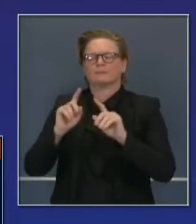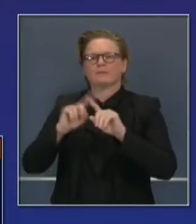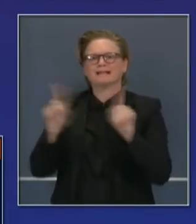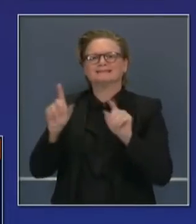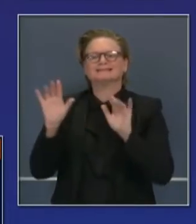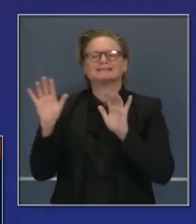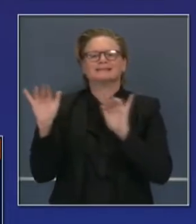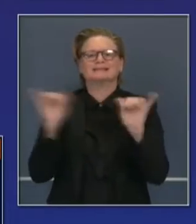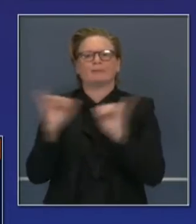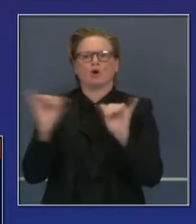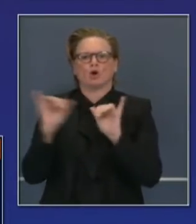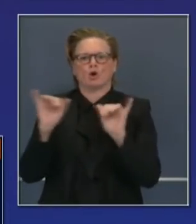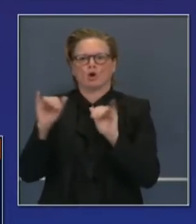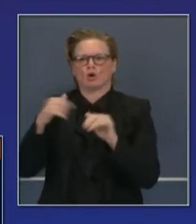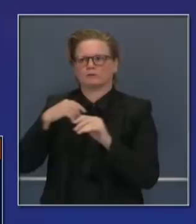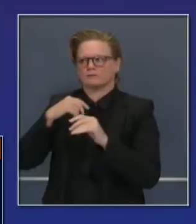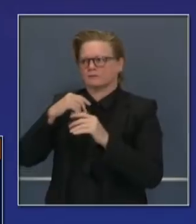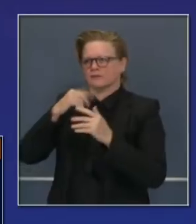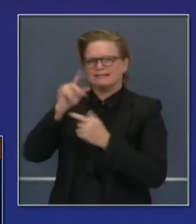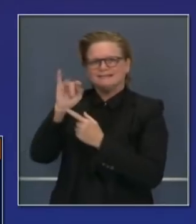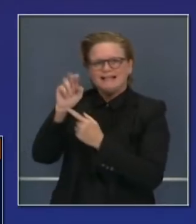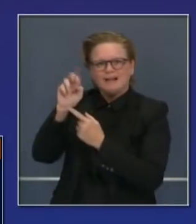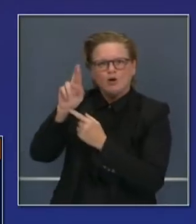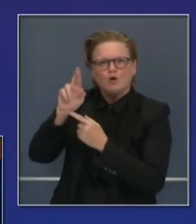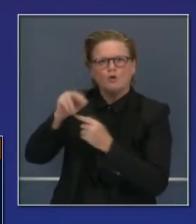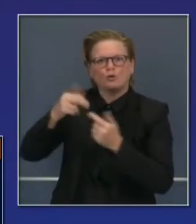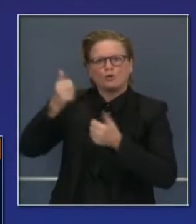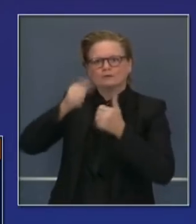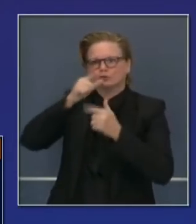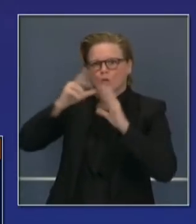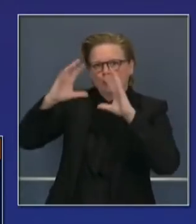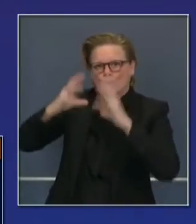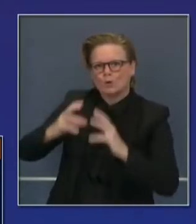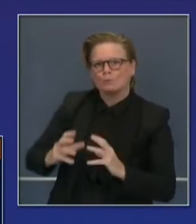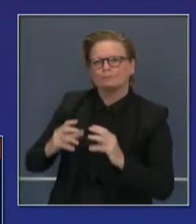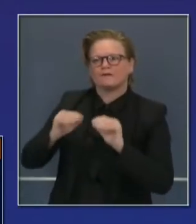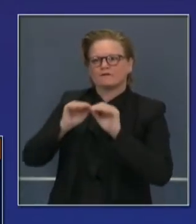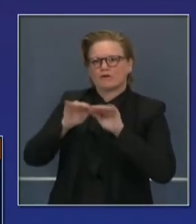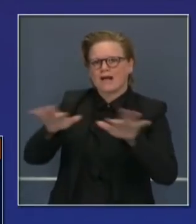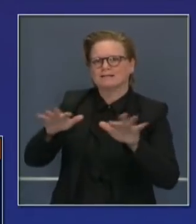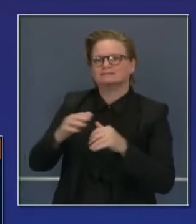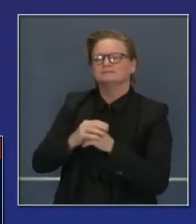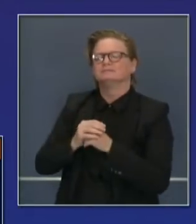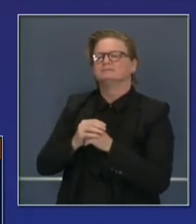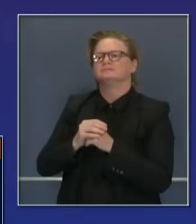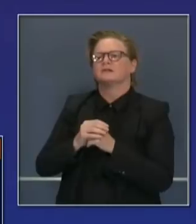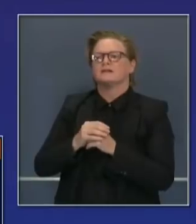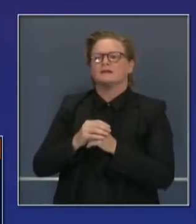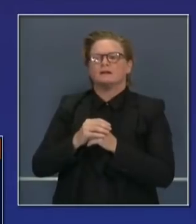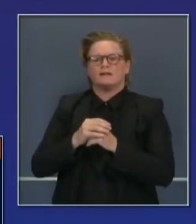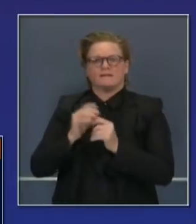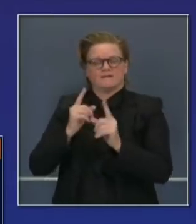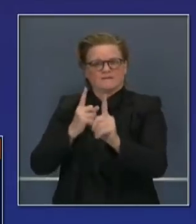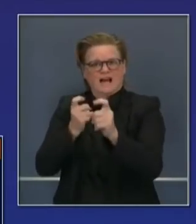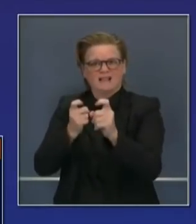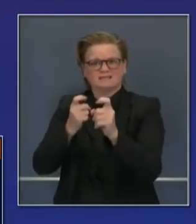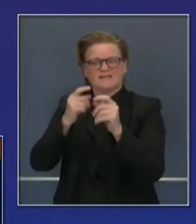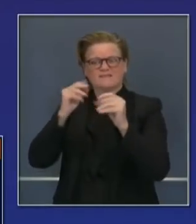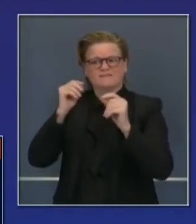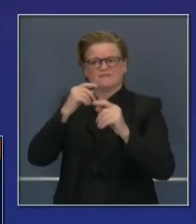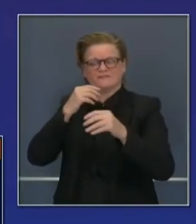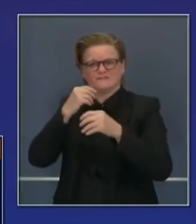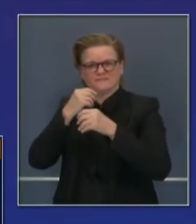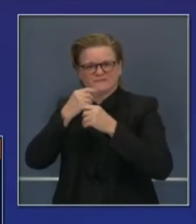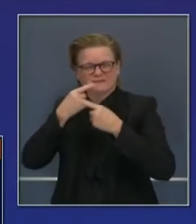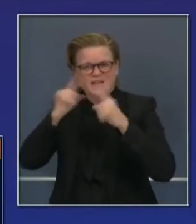encouraged by not only the speed, but the efficacy and availability and, yes, safety of